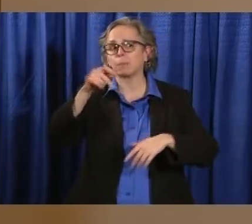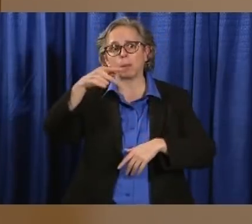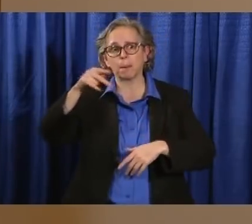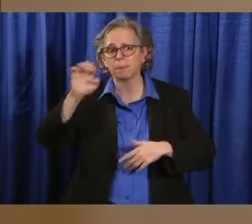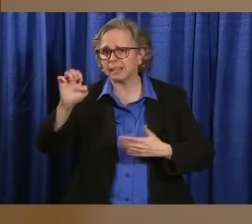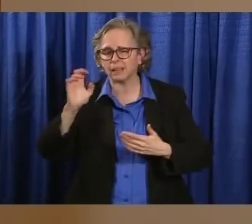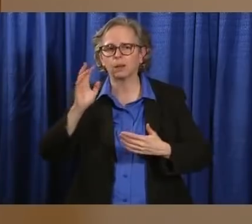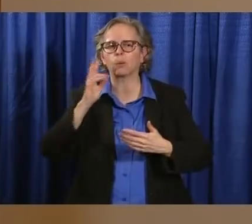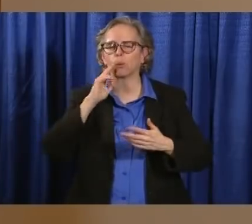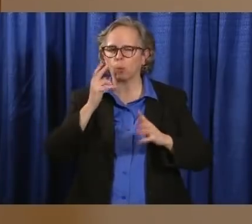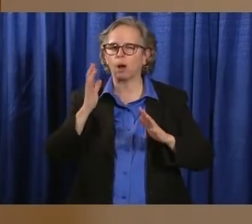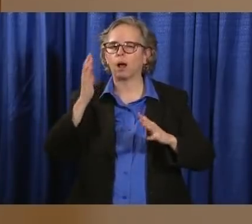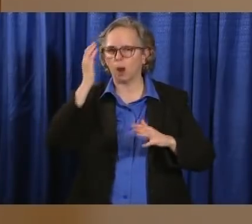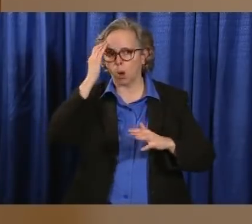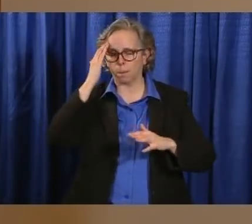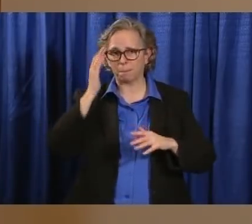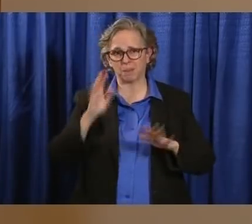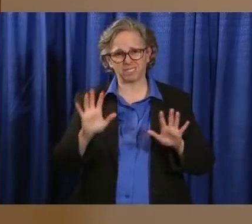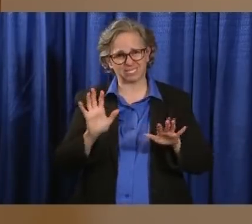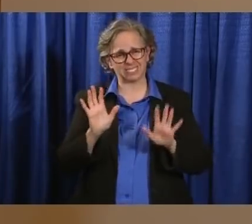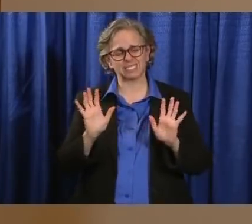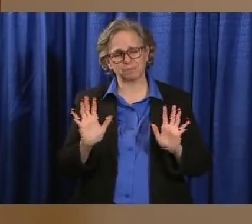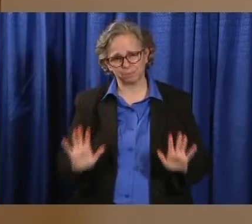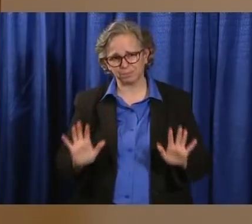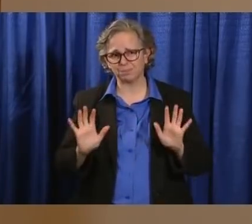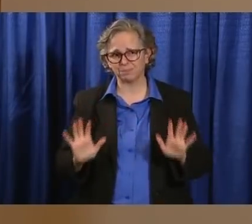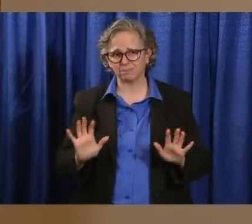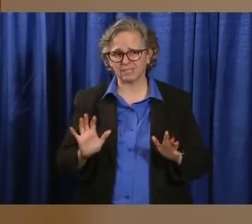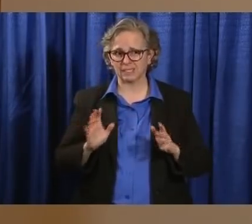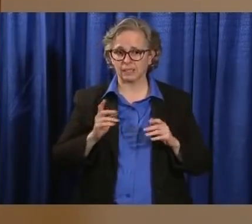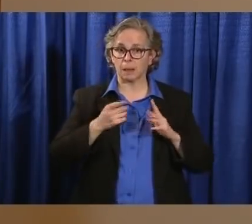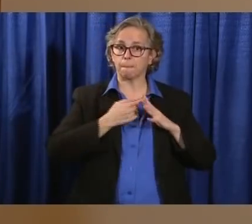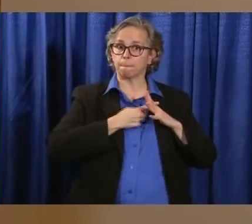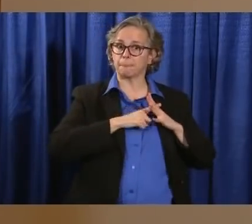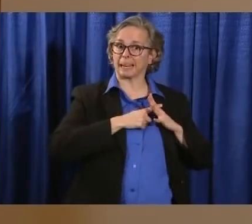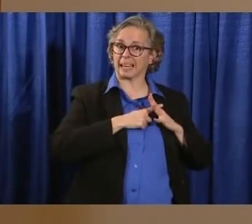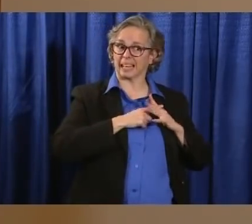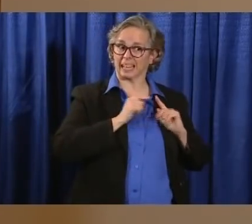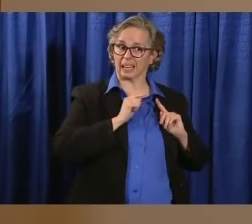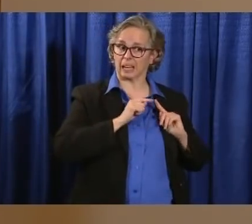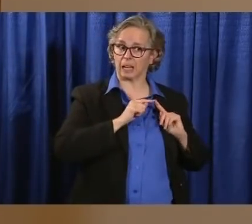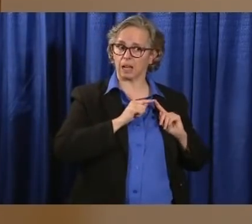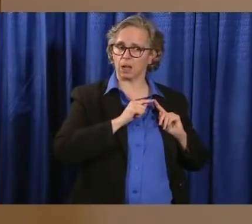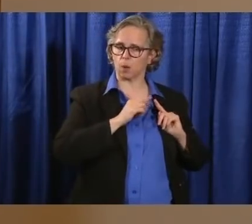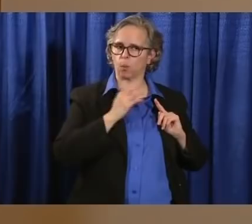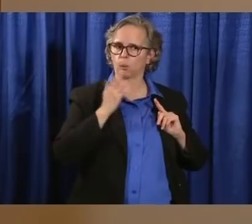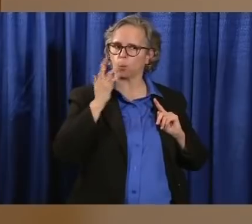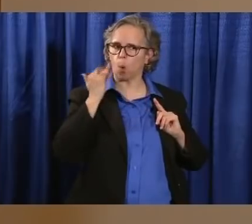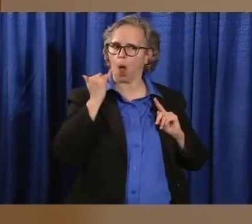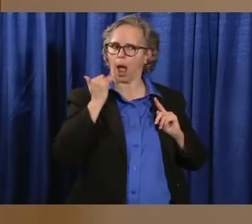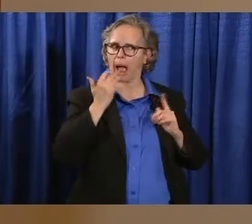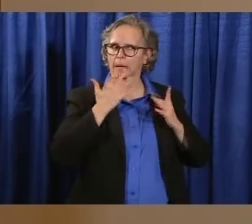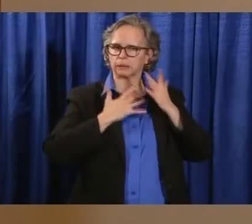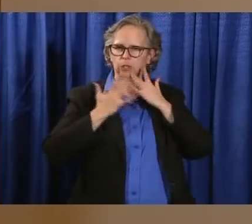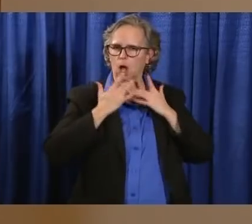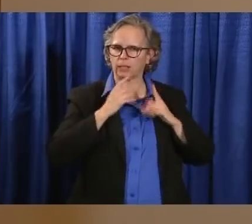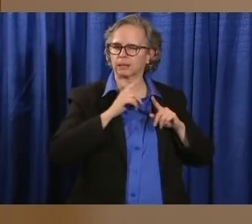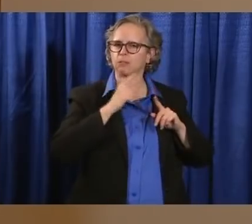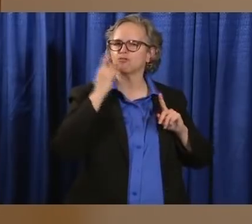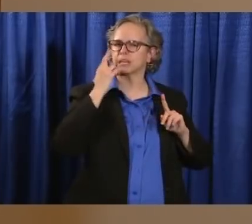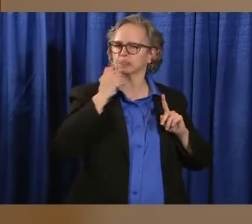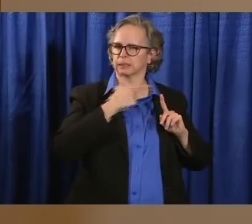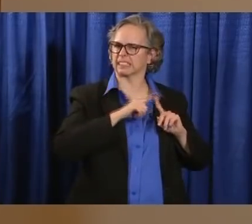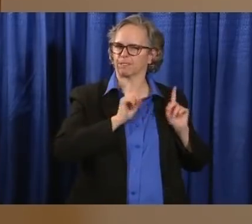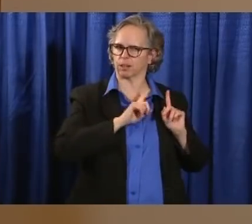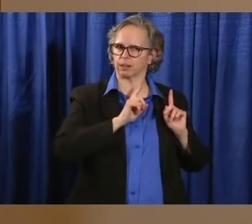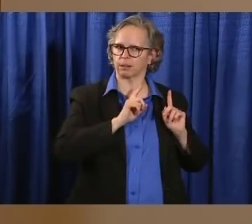one of the things we found is in the beginning, it was a different set of reasons. It was, a lack of the actual reagents